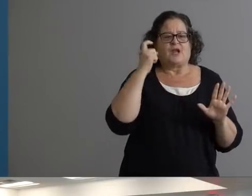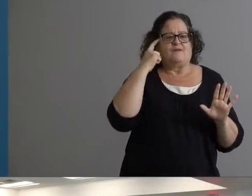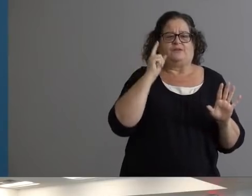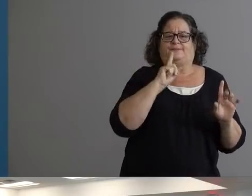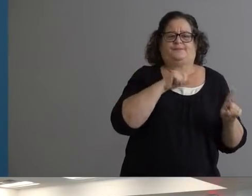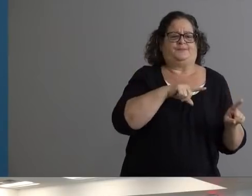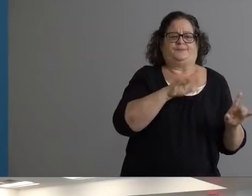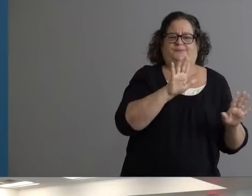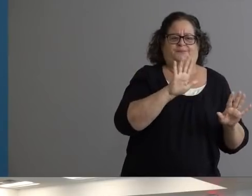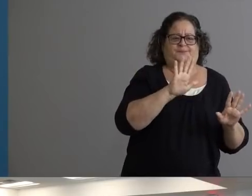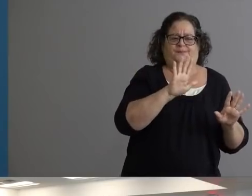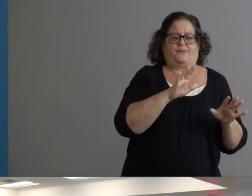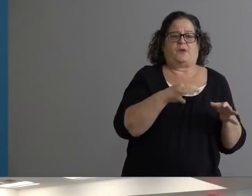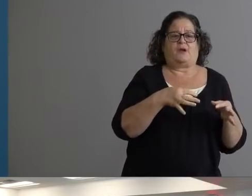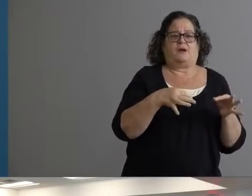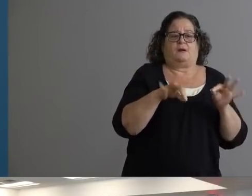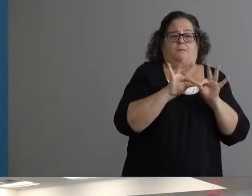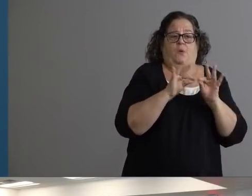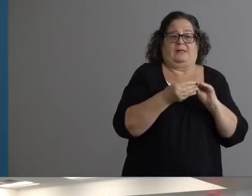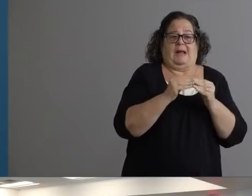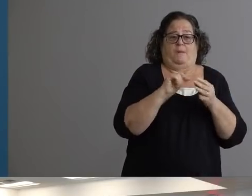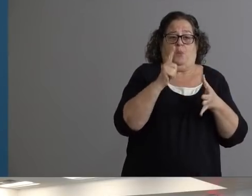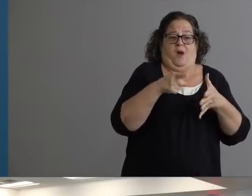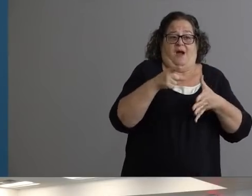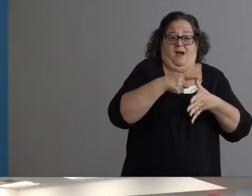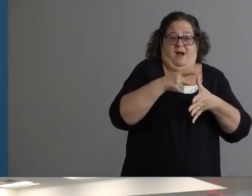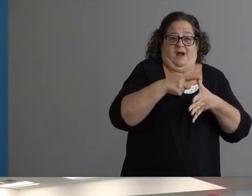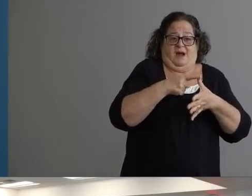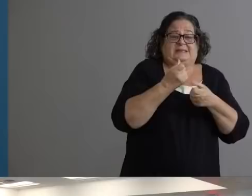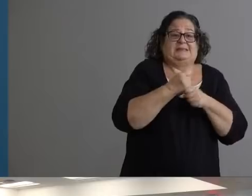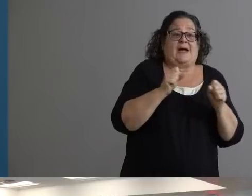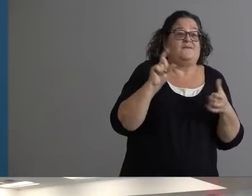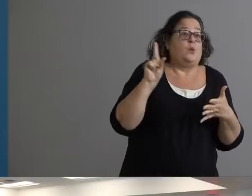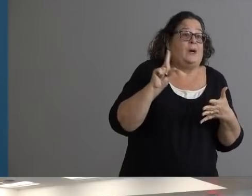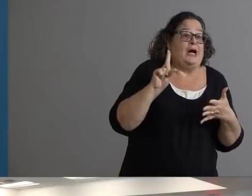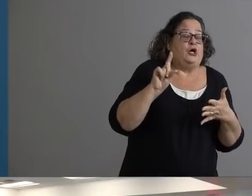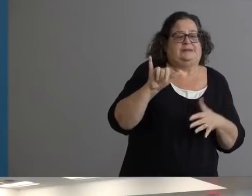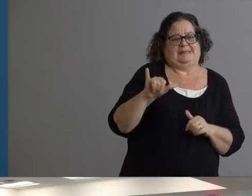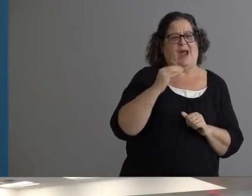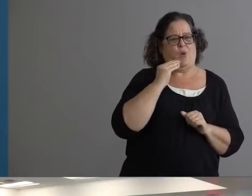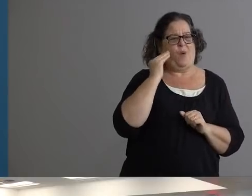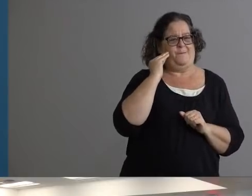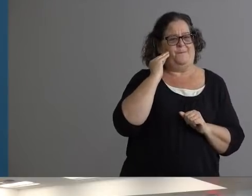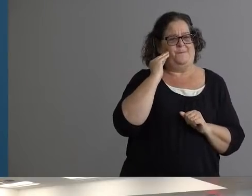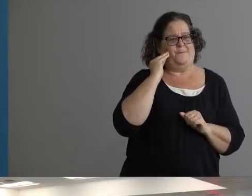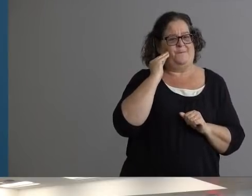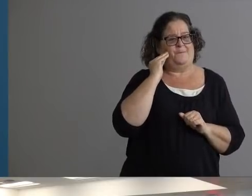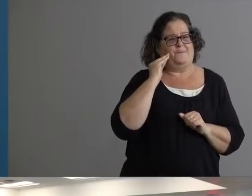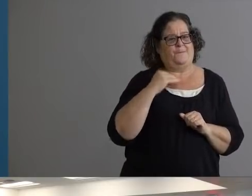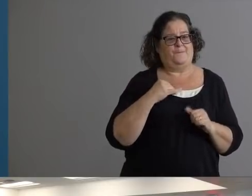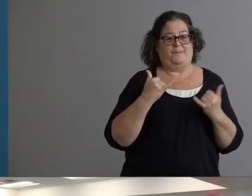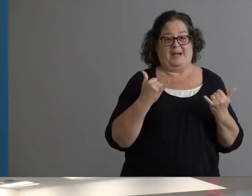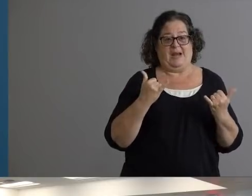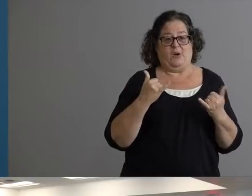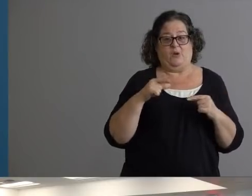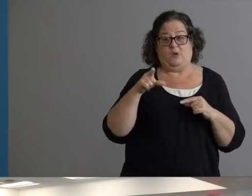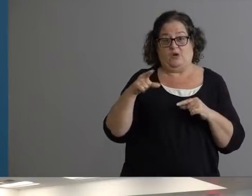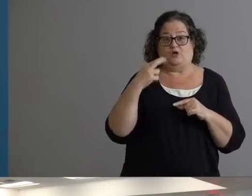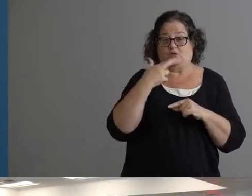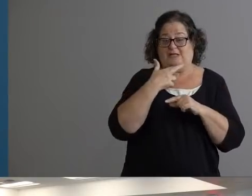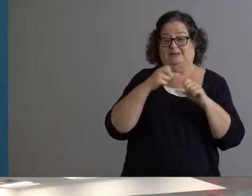safer in a place with fewer people. We reduced the capacity inside dine-in restaurants to